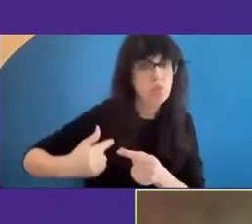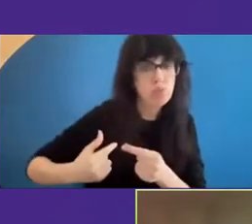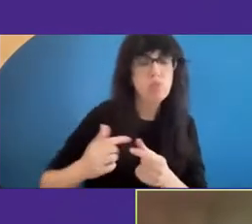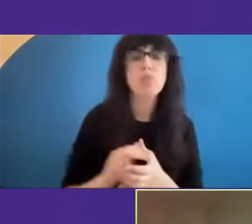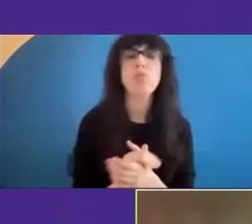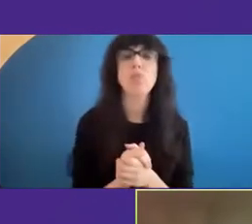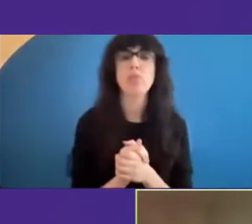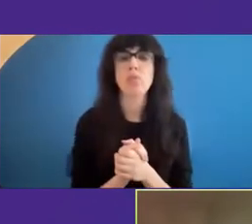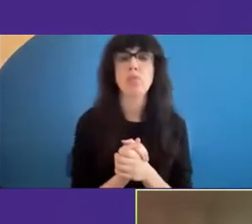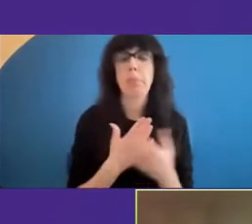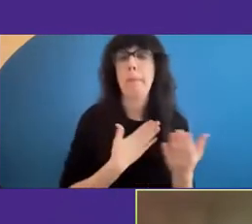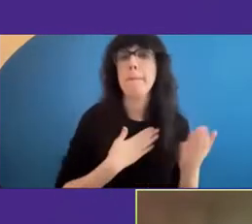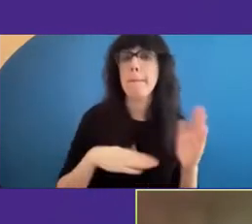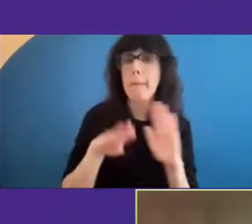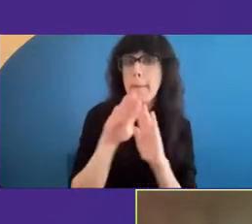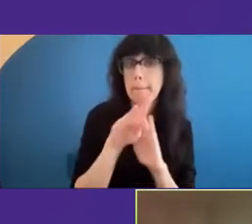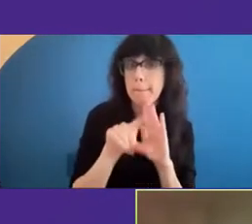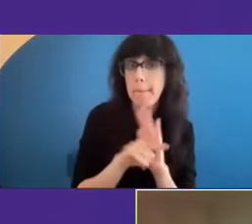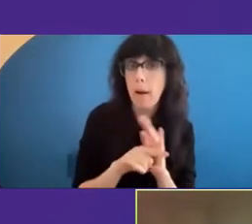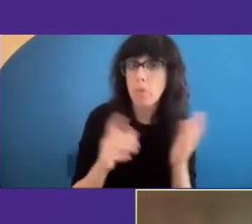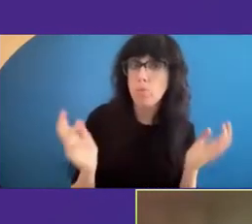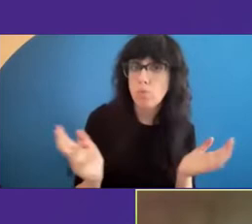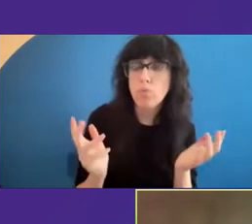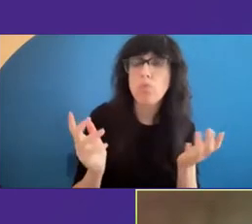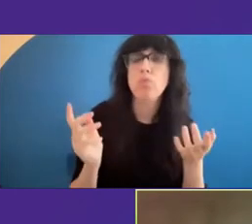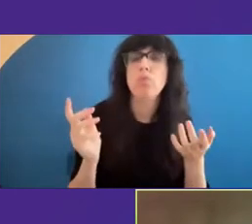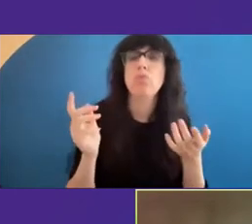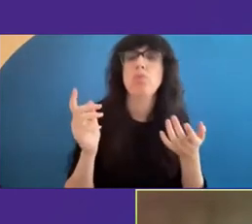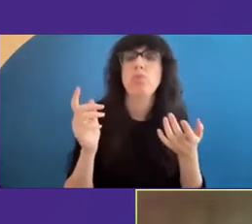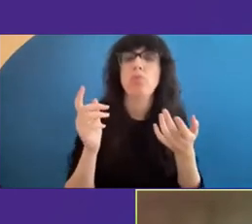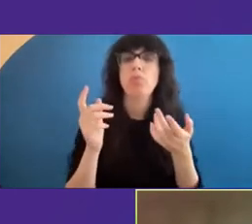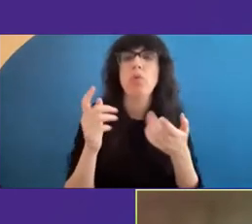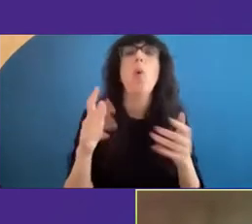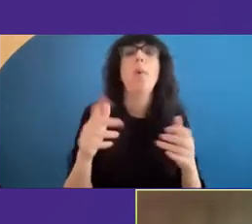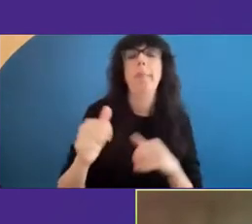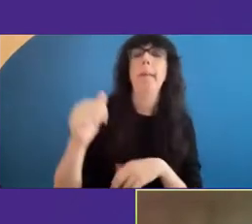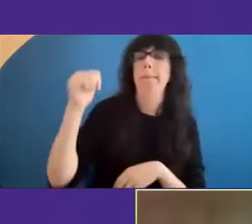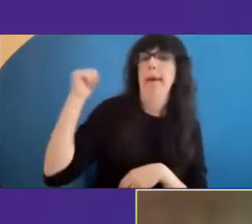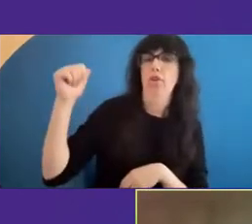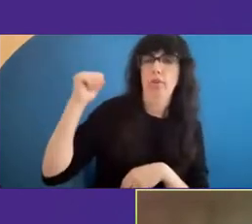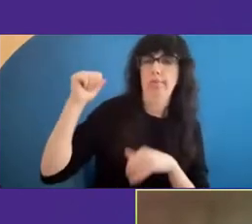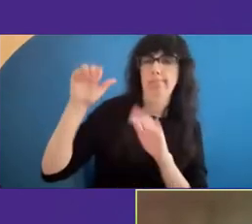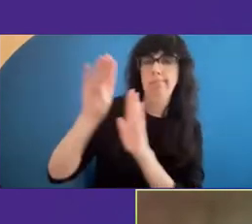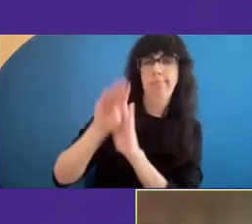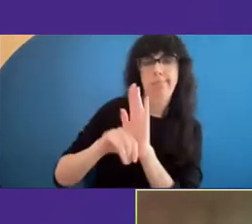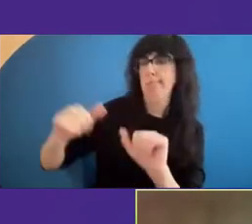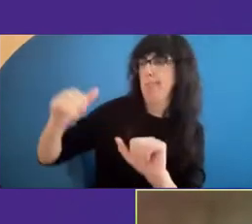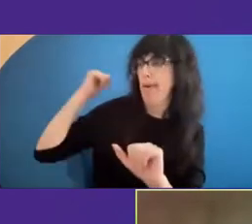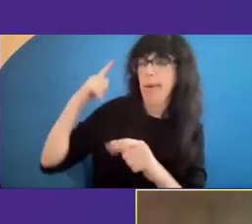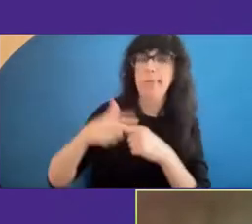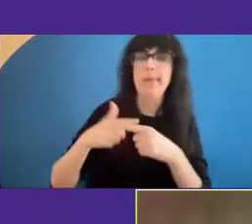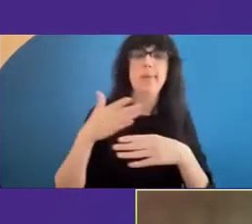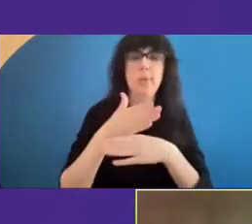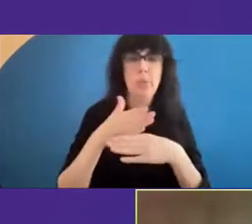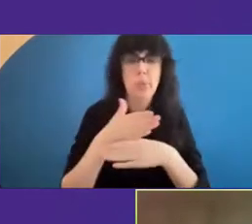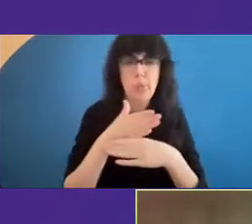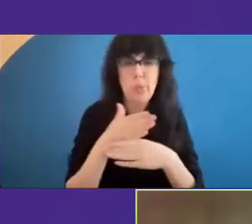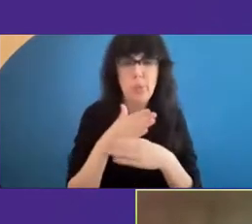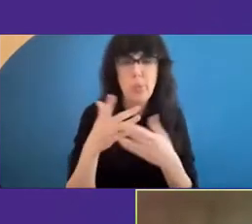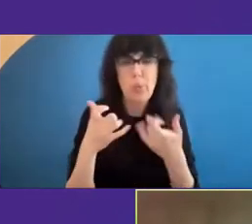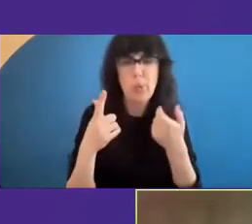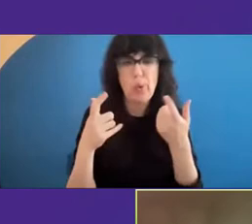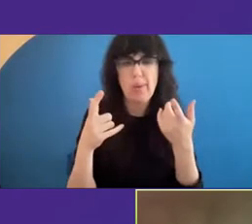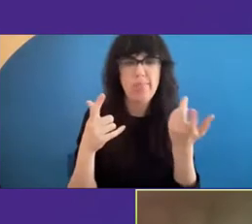My background is a wood panel, a cream colored wood panel with